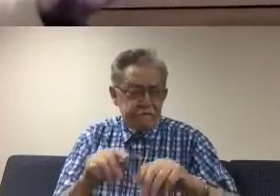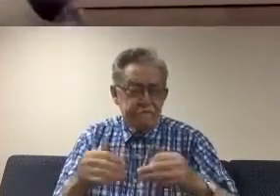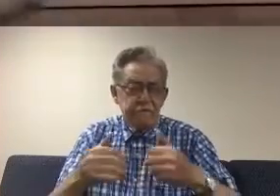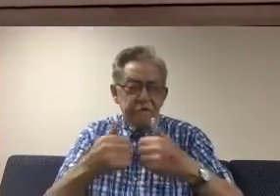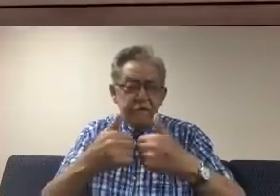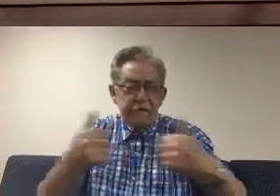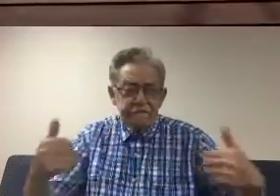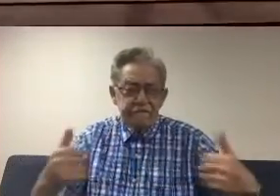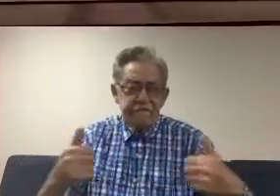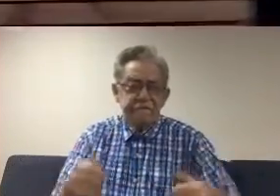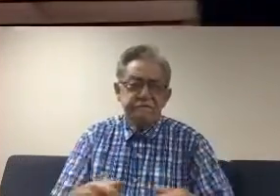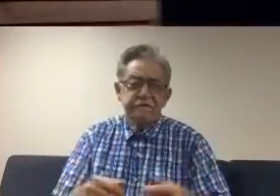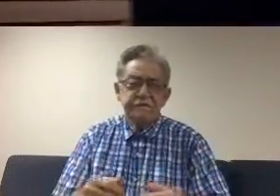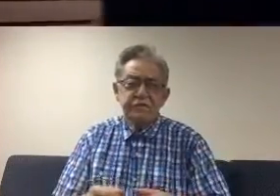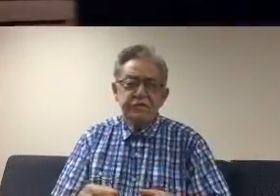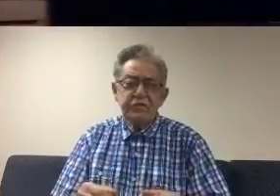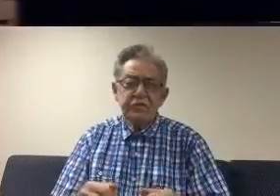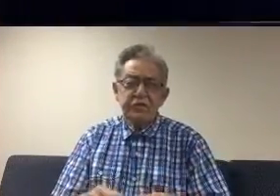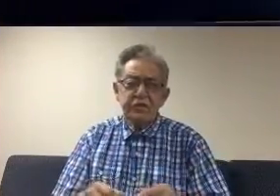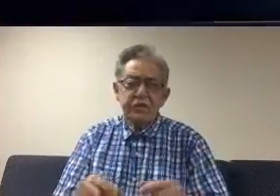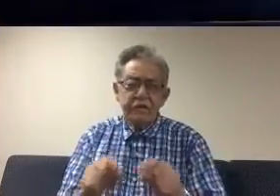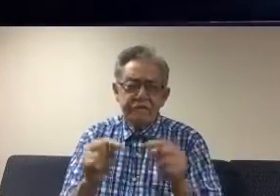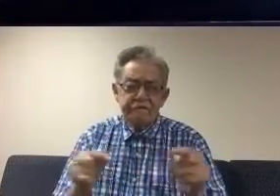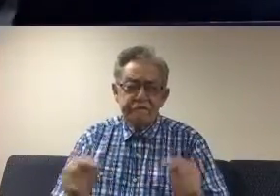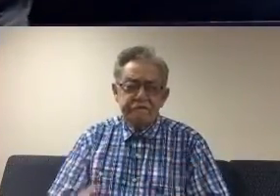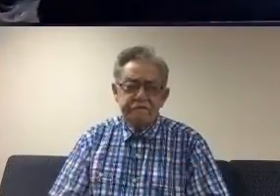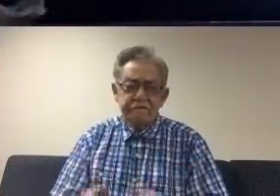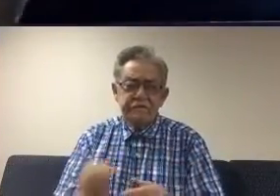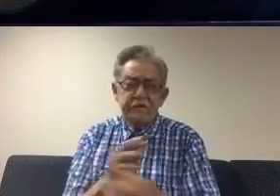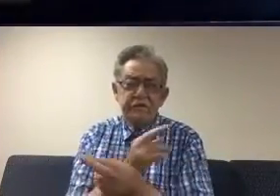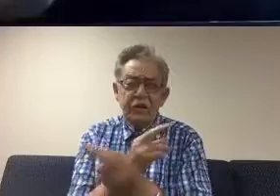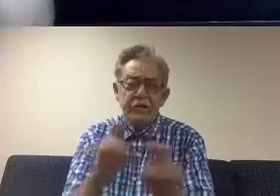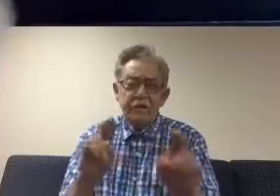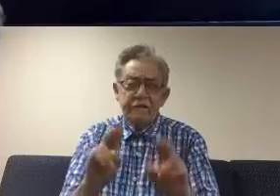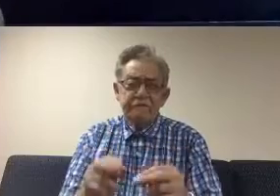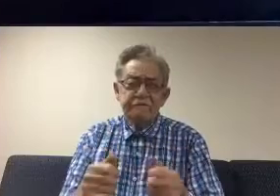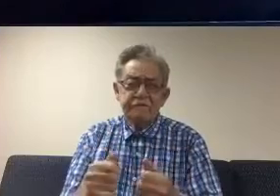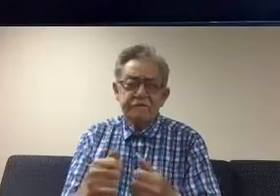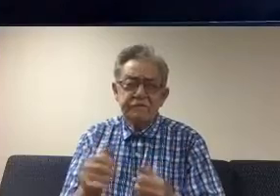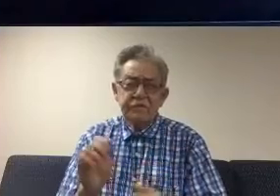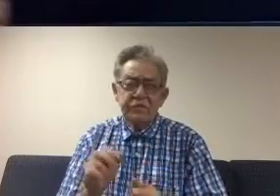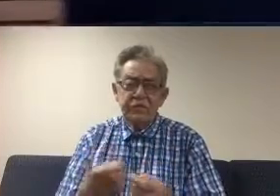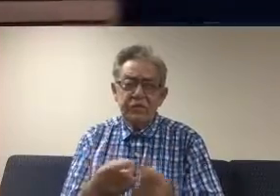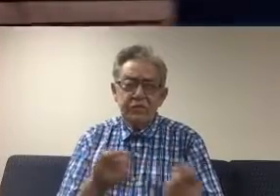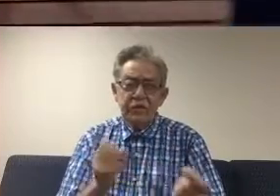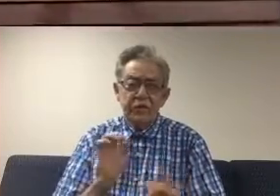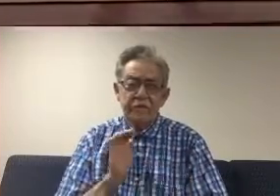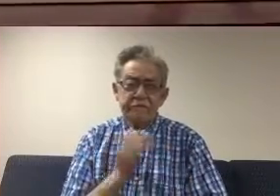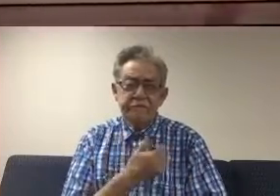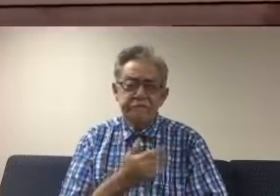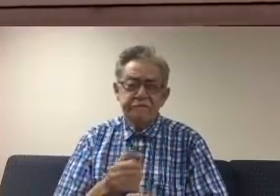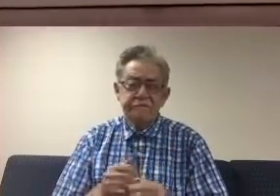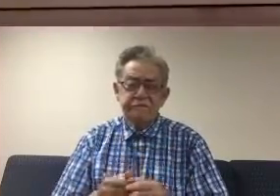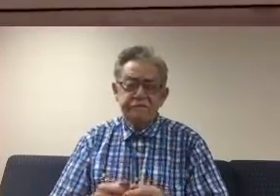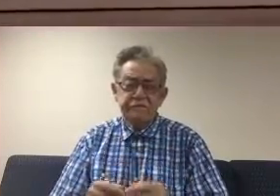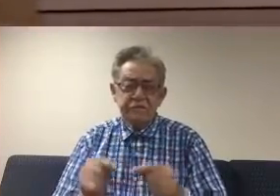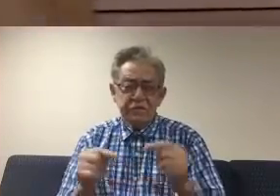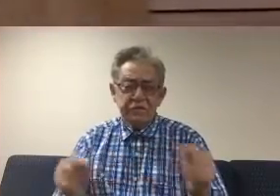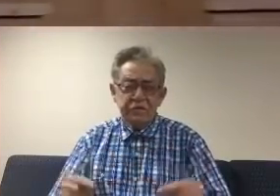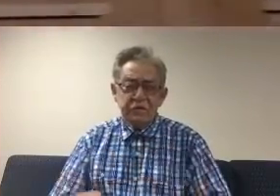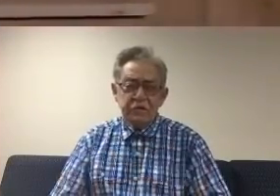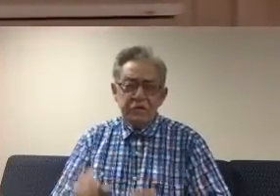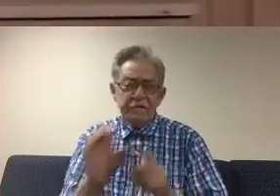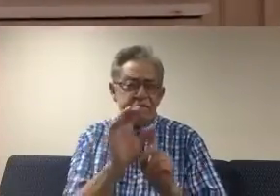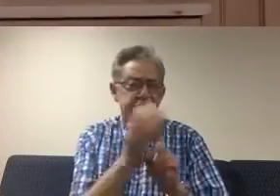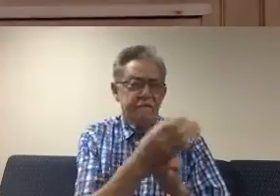and separately have to be redeemed from our sin. The culture is telling us that it's a group thing. There are certain